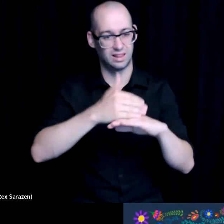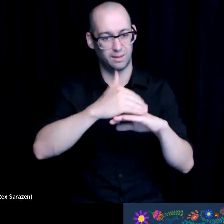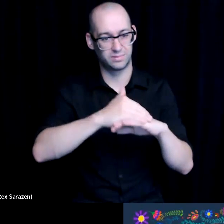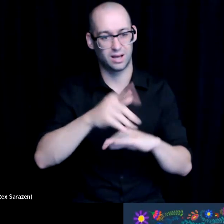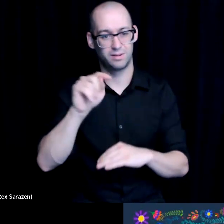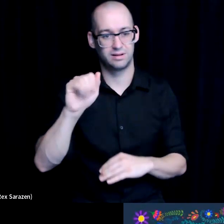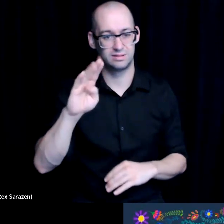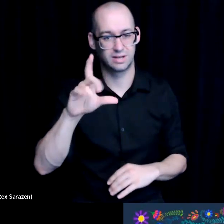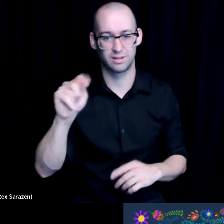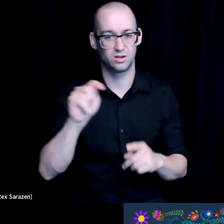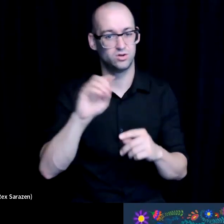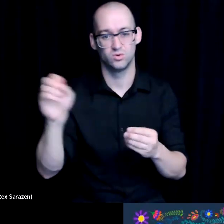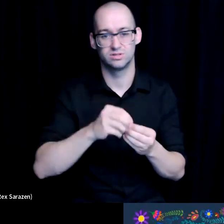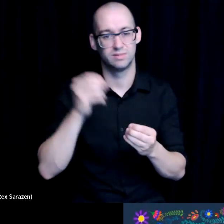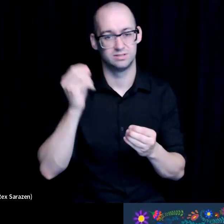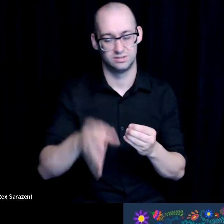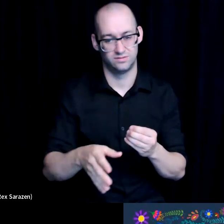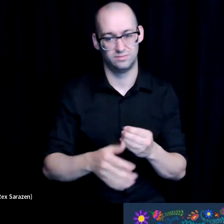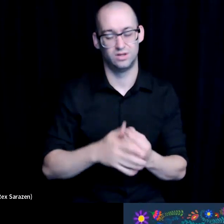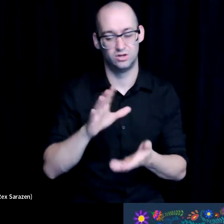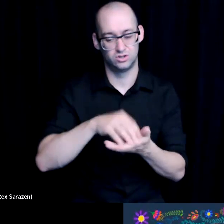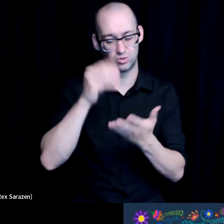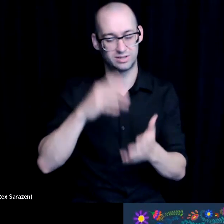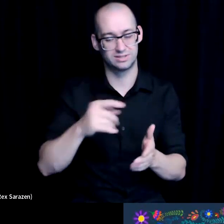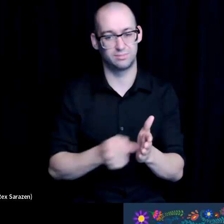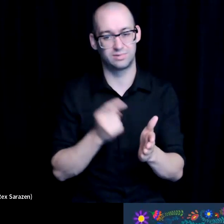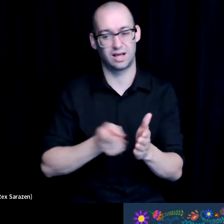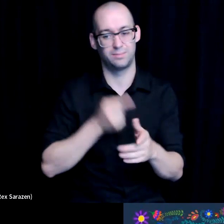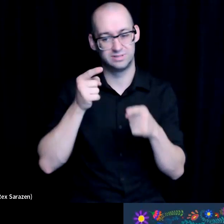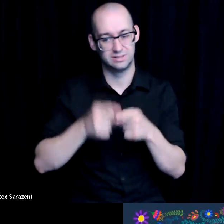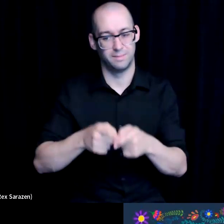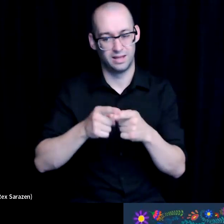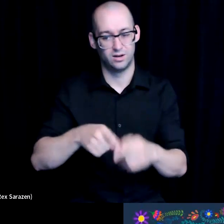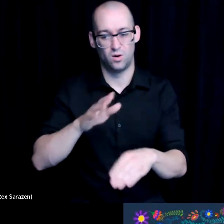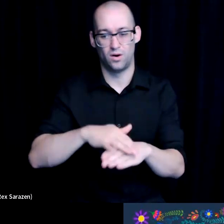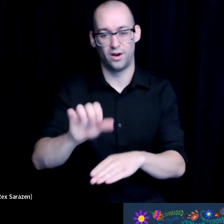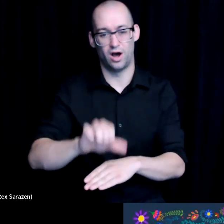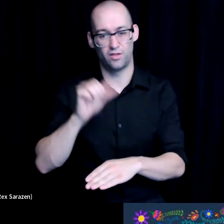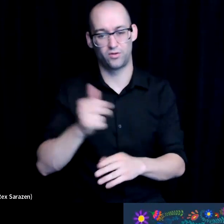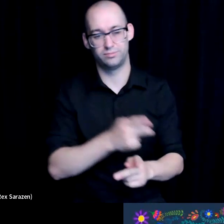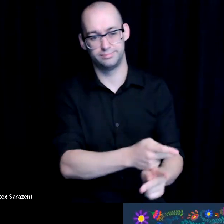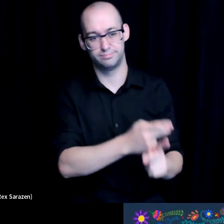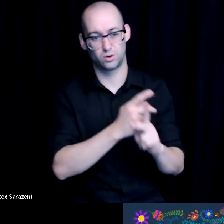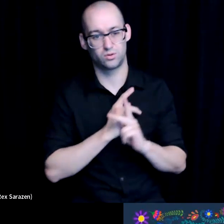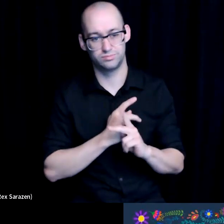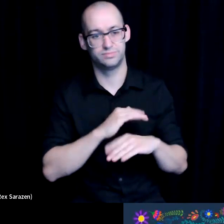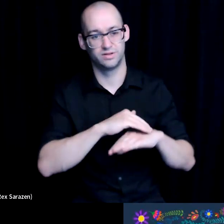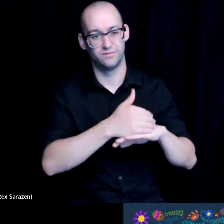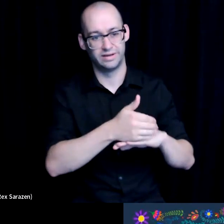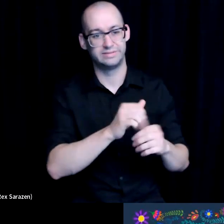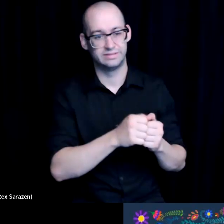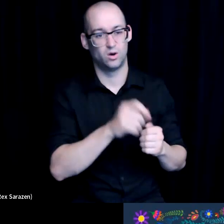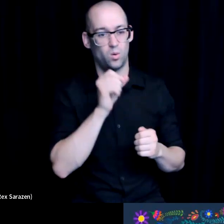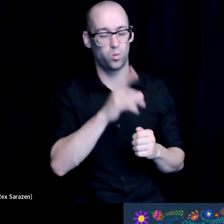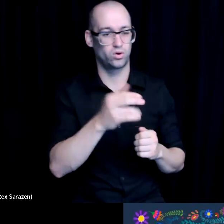just too expensive, and students sometimes had to rely on other borrowed devices or even just smartphones